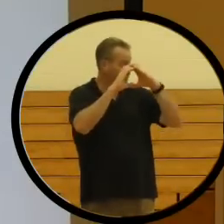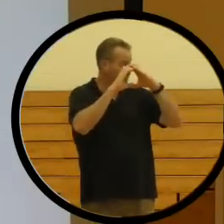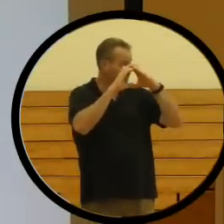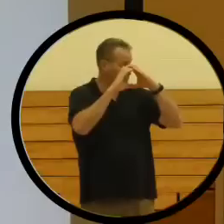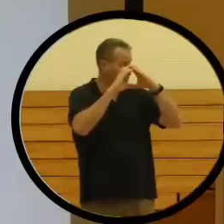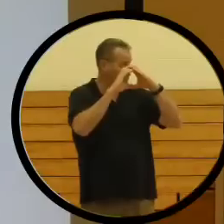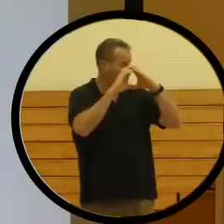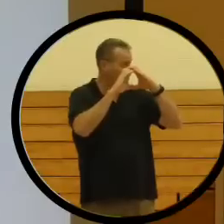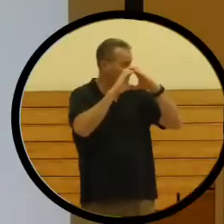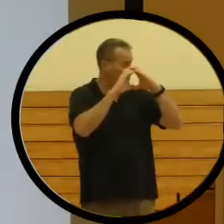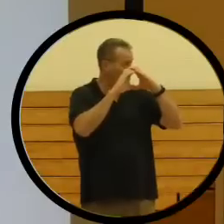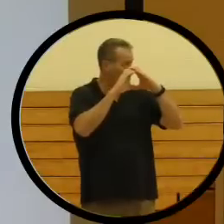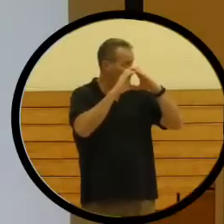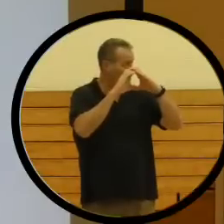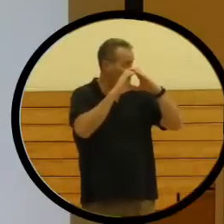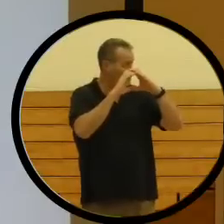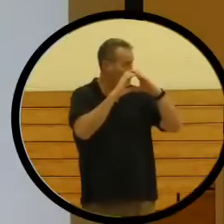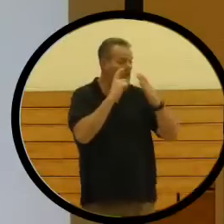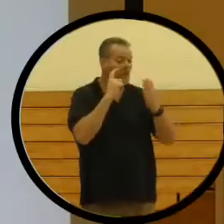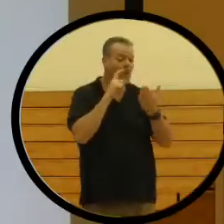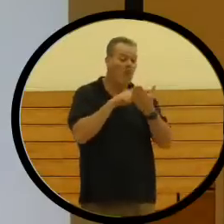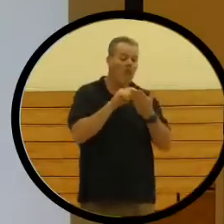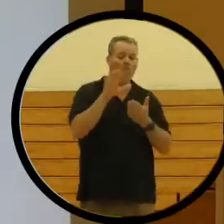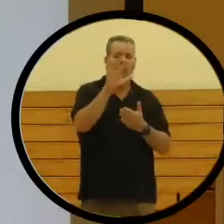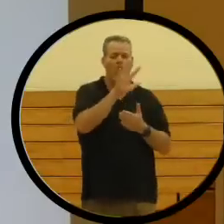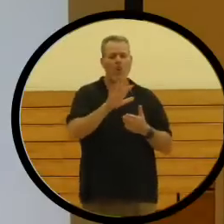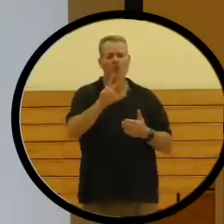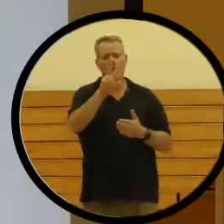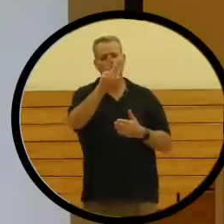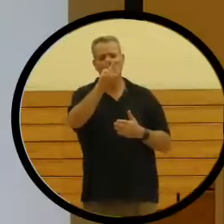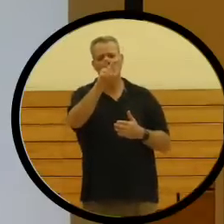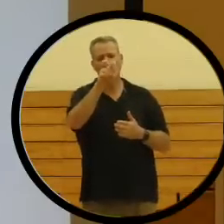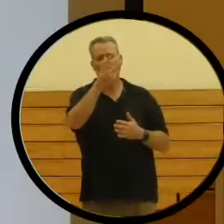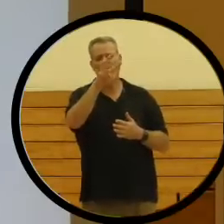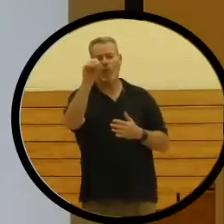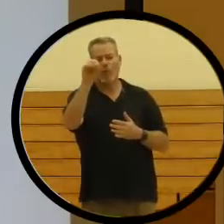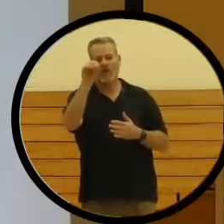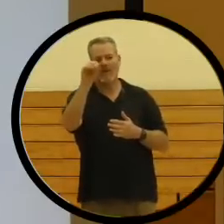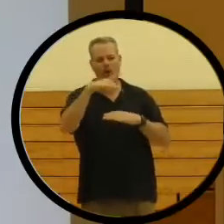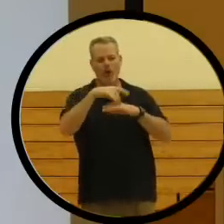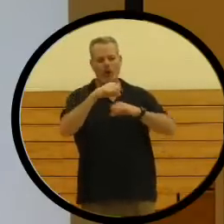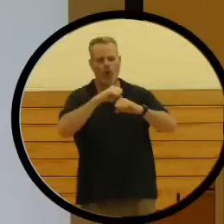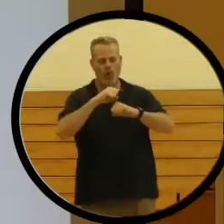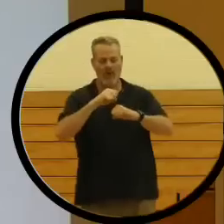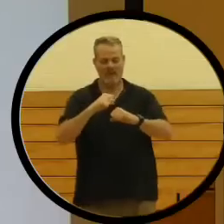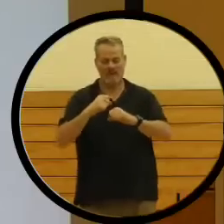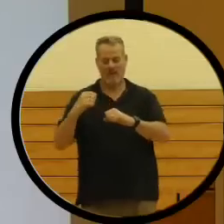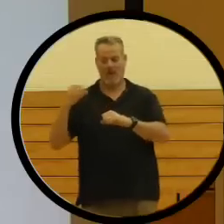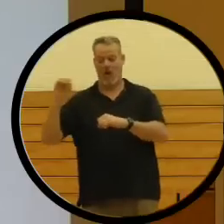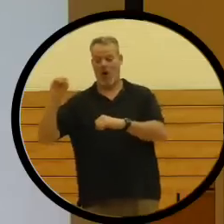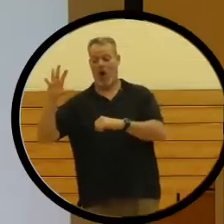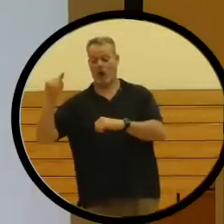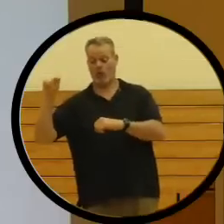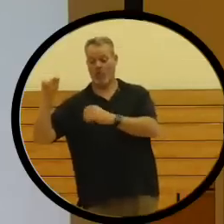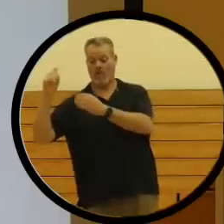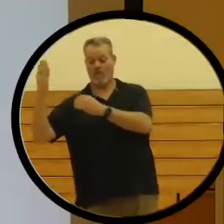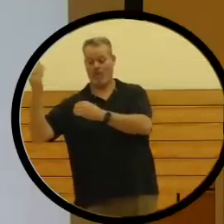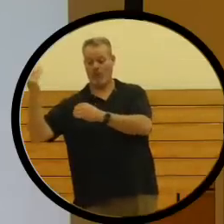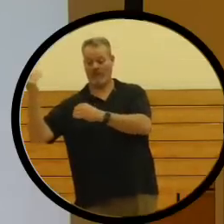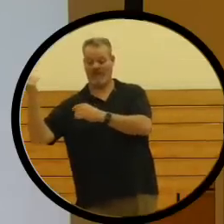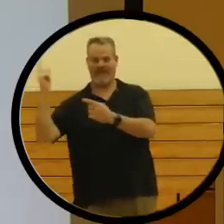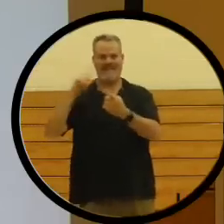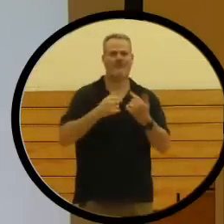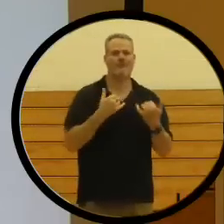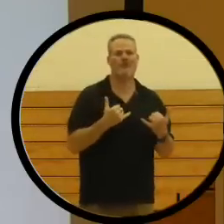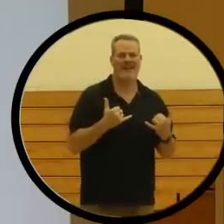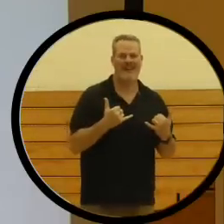actually released. And so there's been about 240 earthquakes from today back to October 14th. Okay, and most